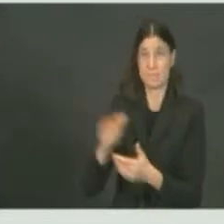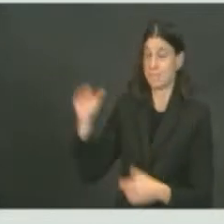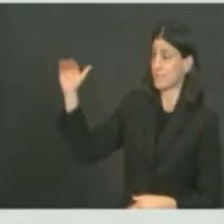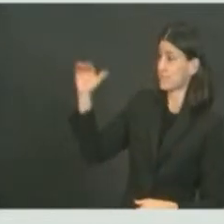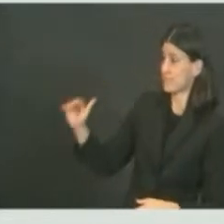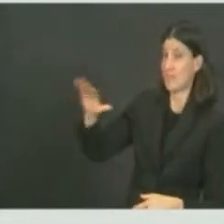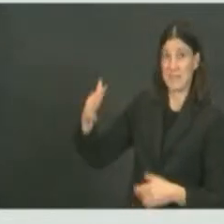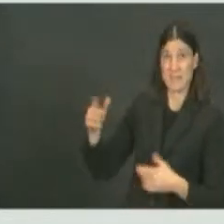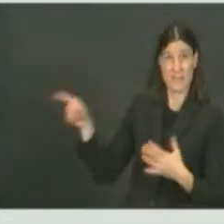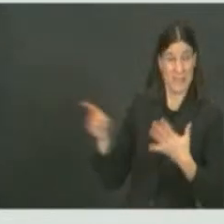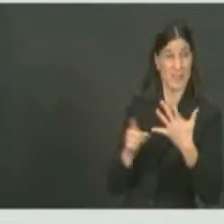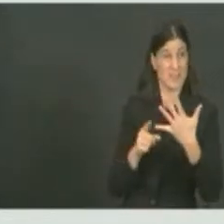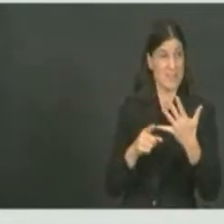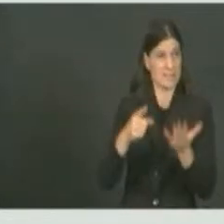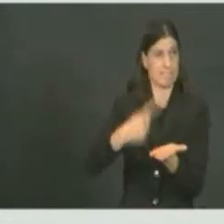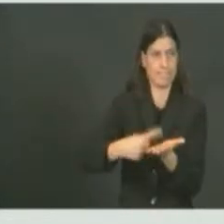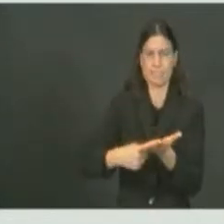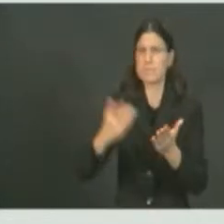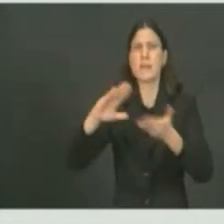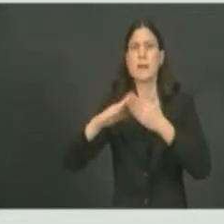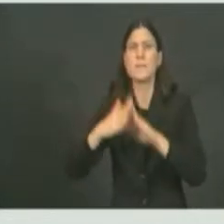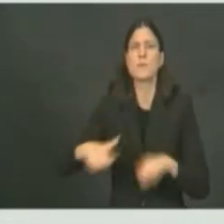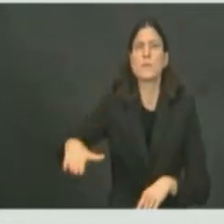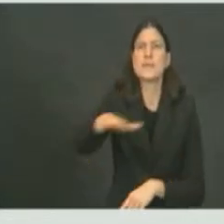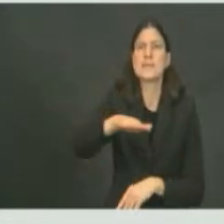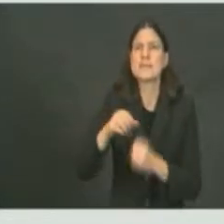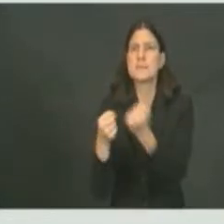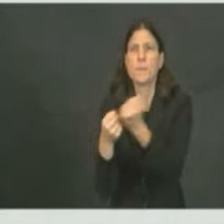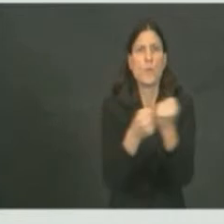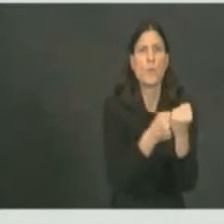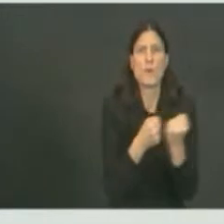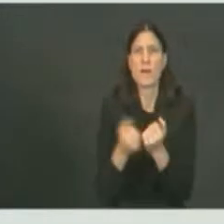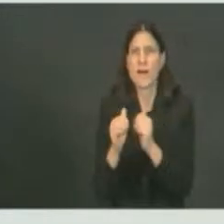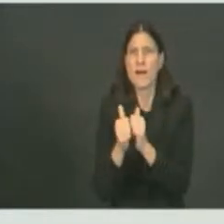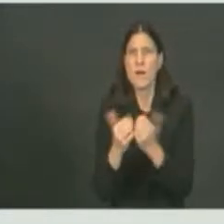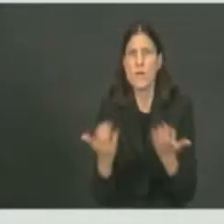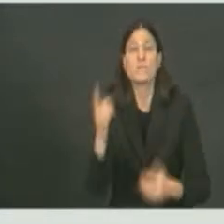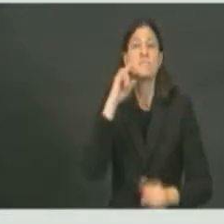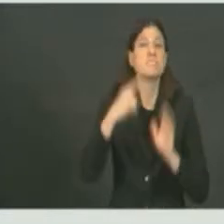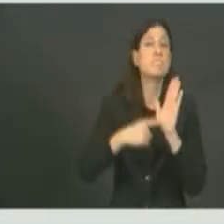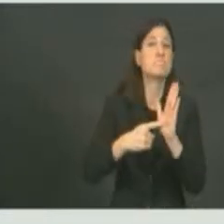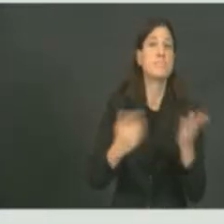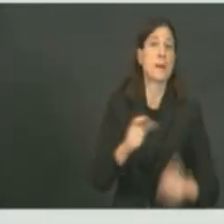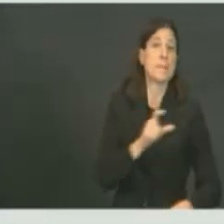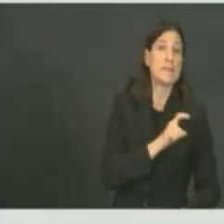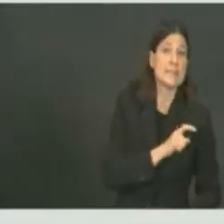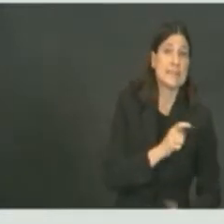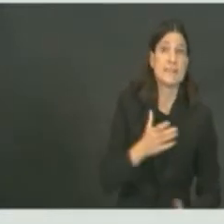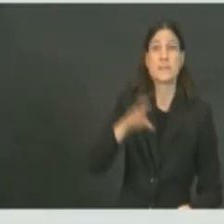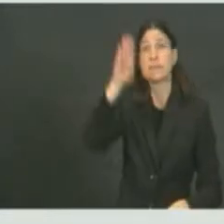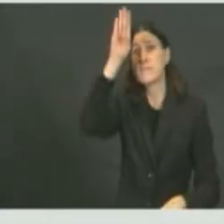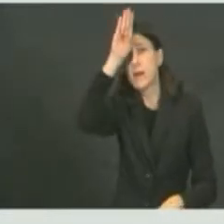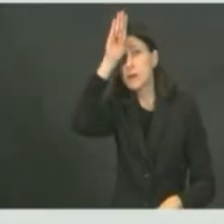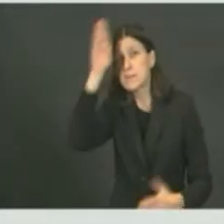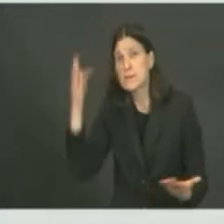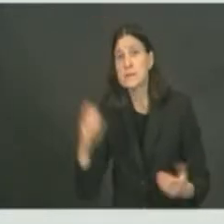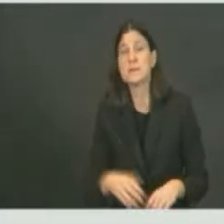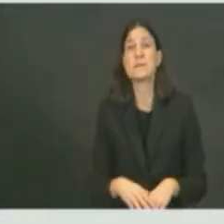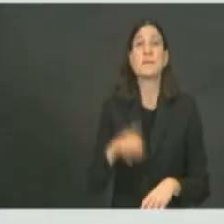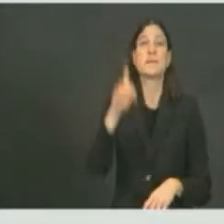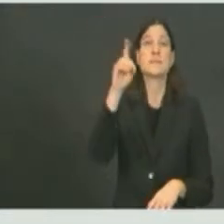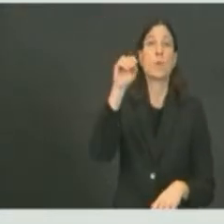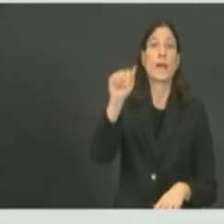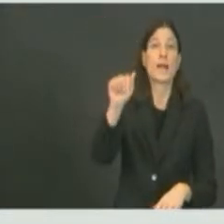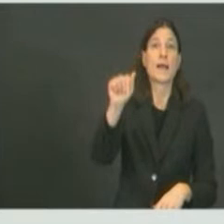COVID-related state government operations to all the police, firefighters, DOA, public health workers, so many